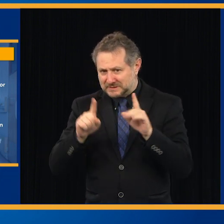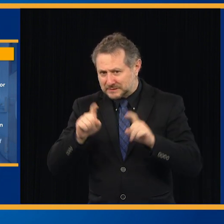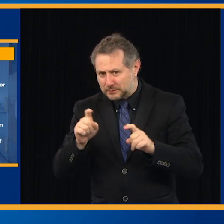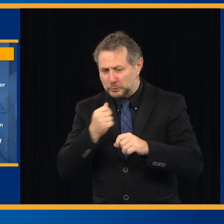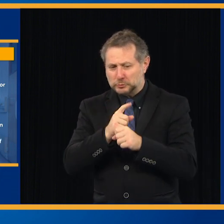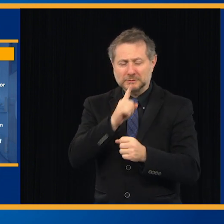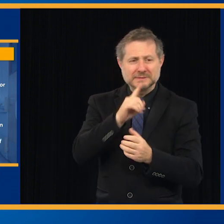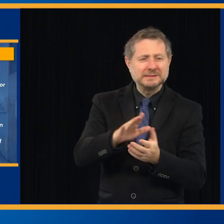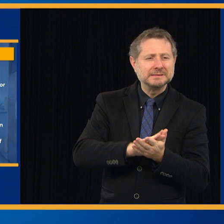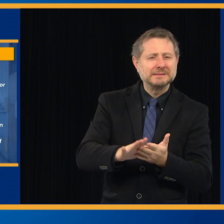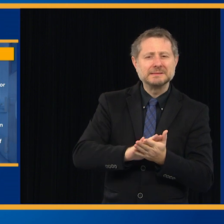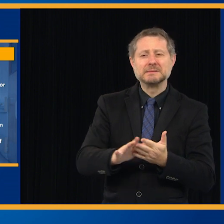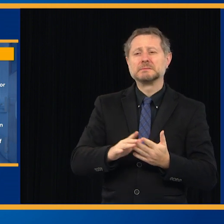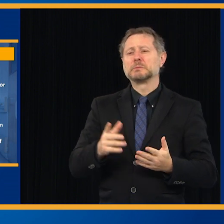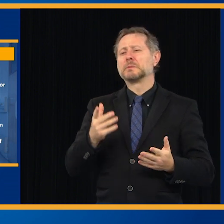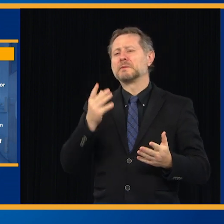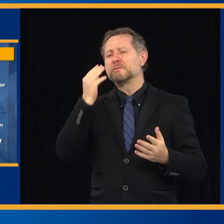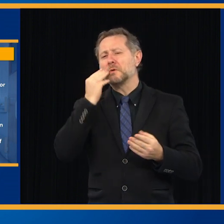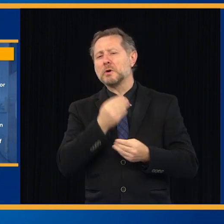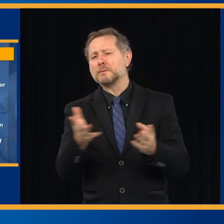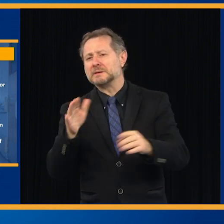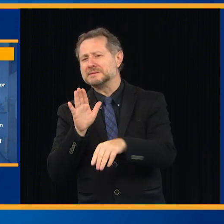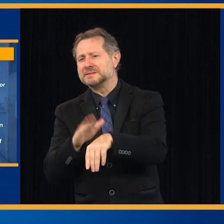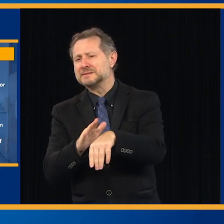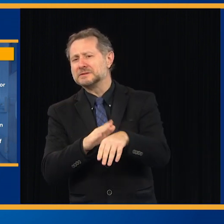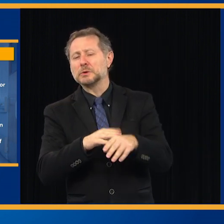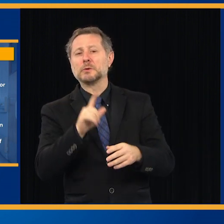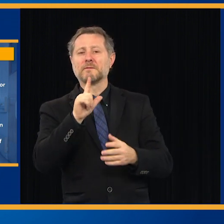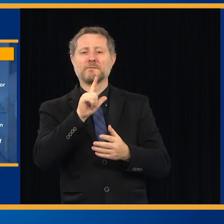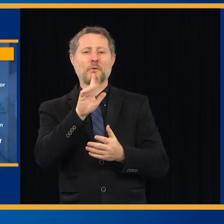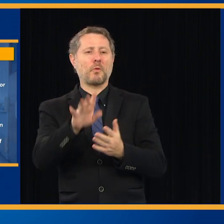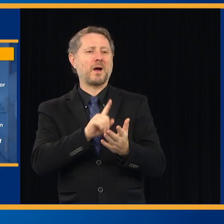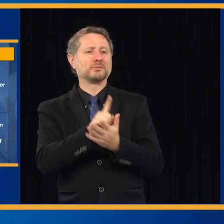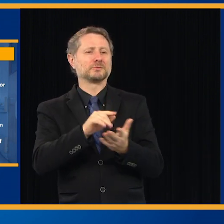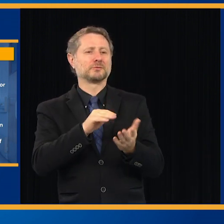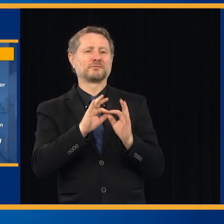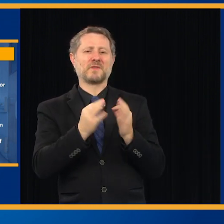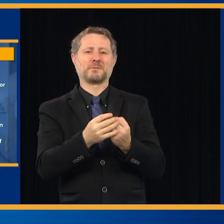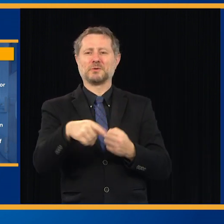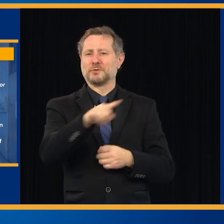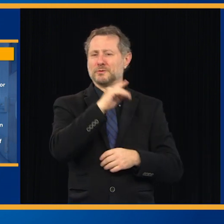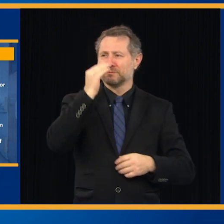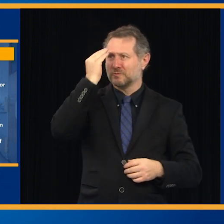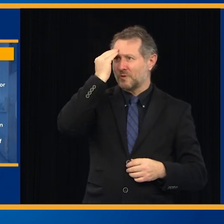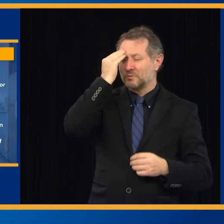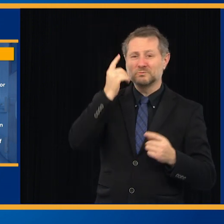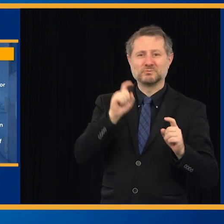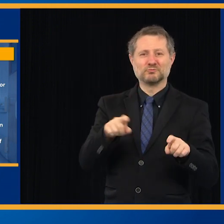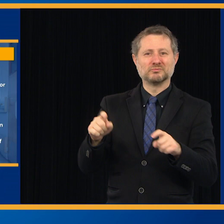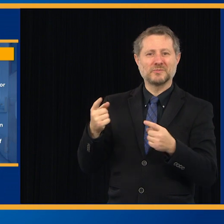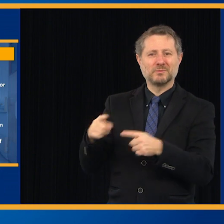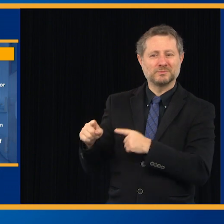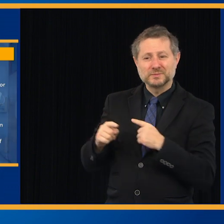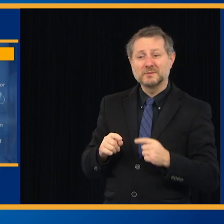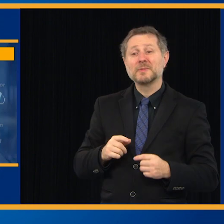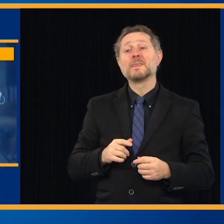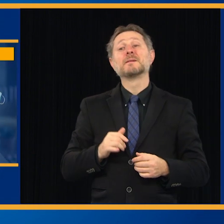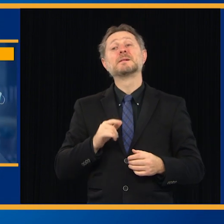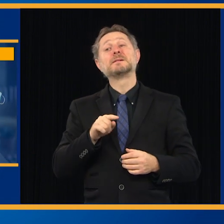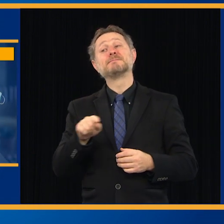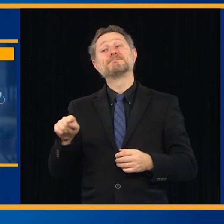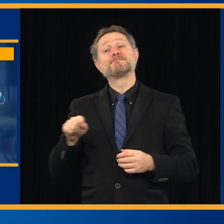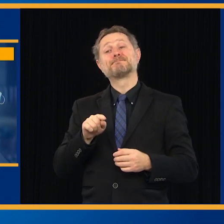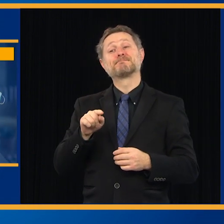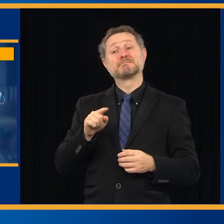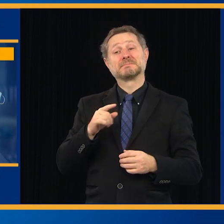notify families within 24 hours, separate facilities, residents from staff in the event